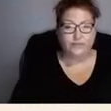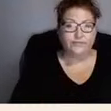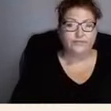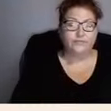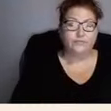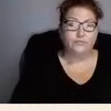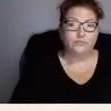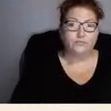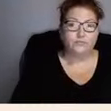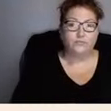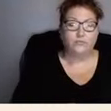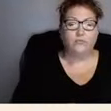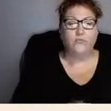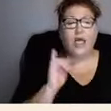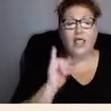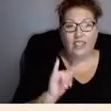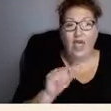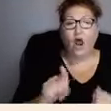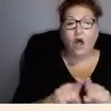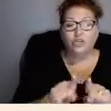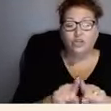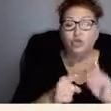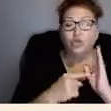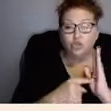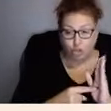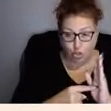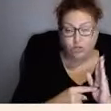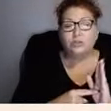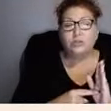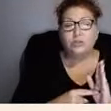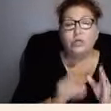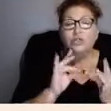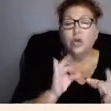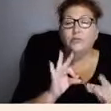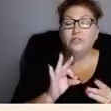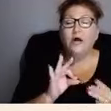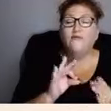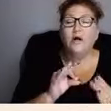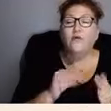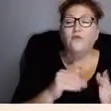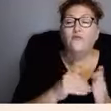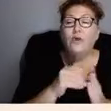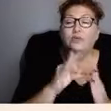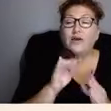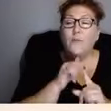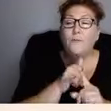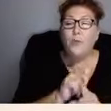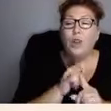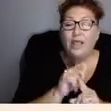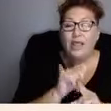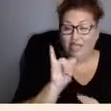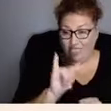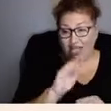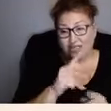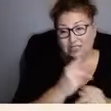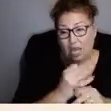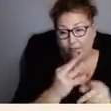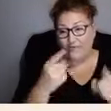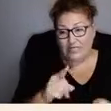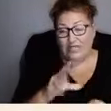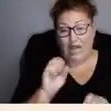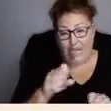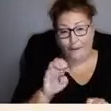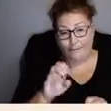This chart also shows in terms of frequency of bullying, which is also a type of incident and could be a type of crime, shows